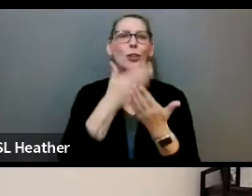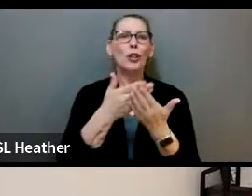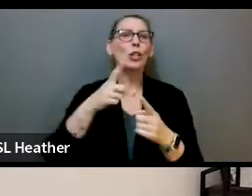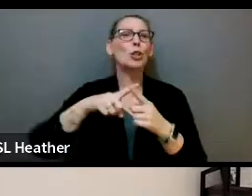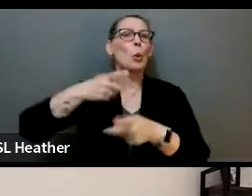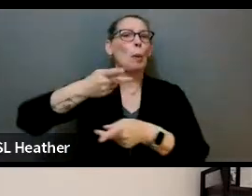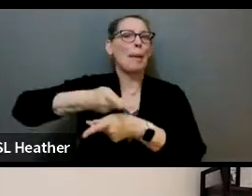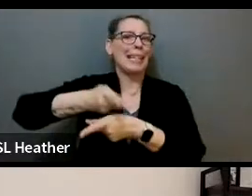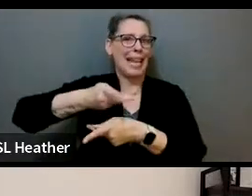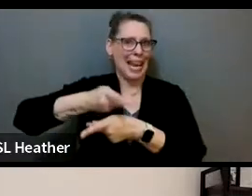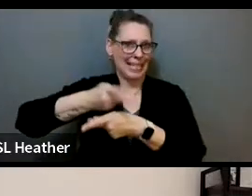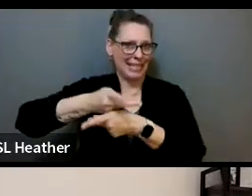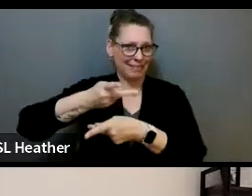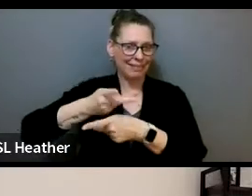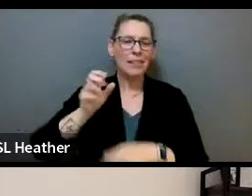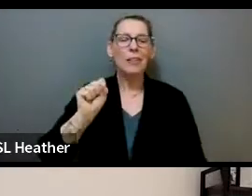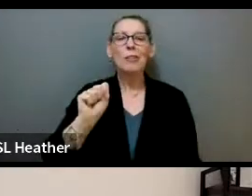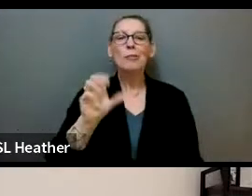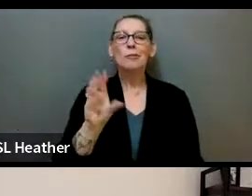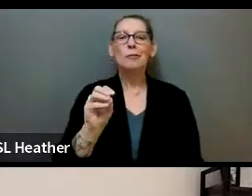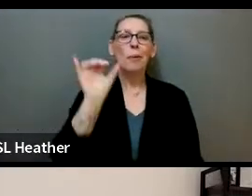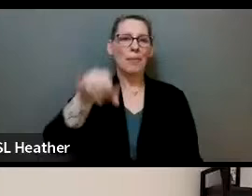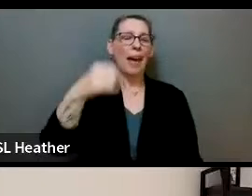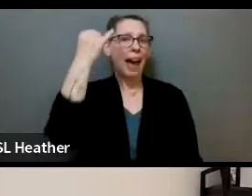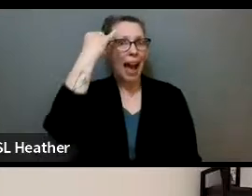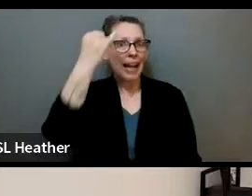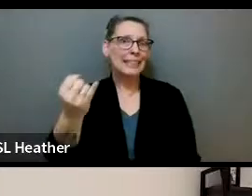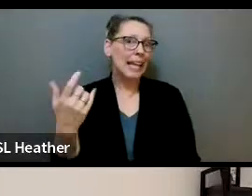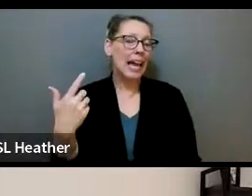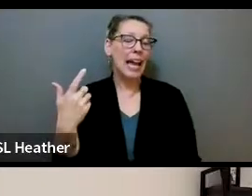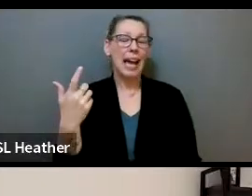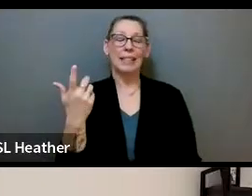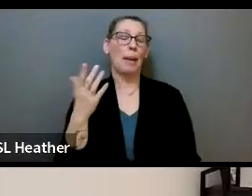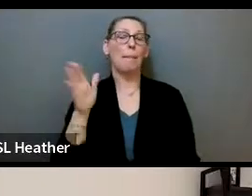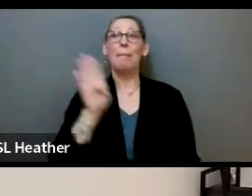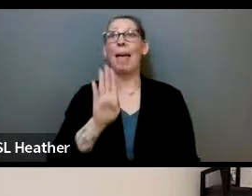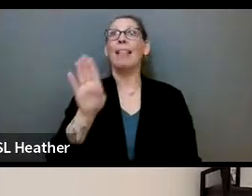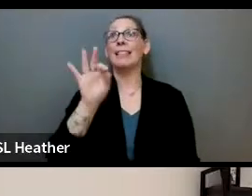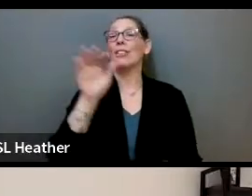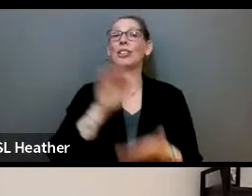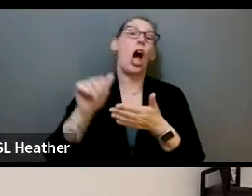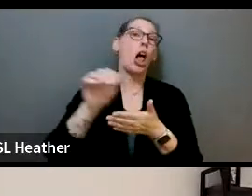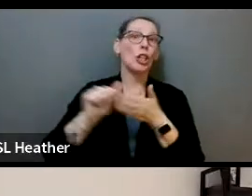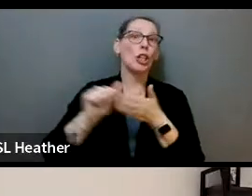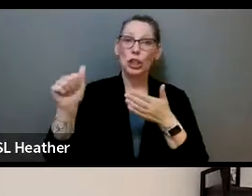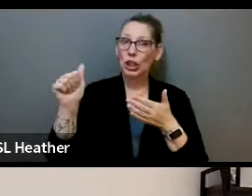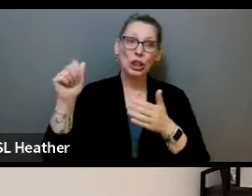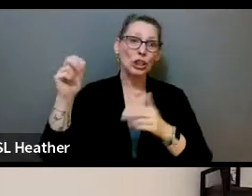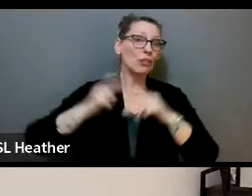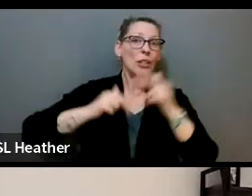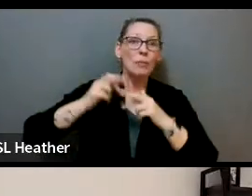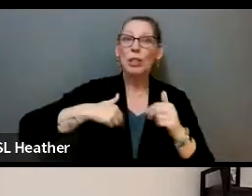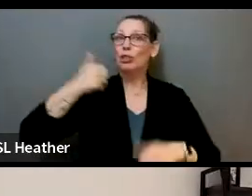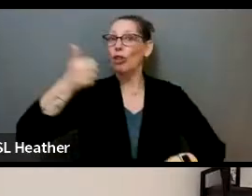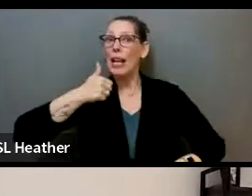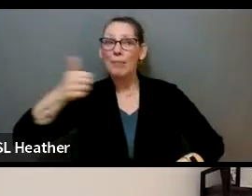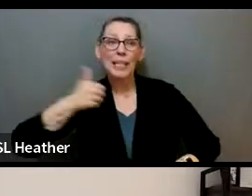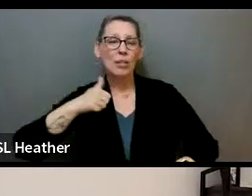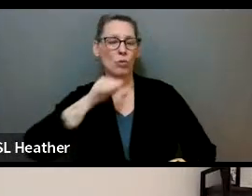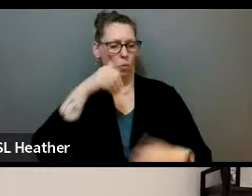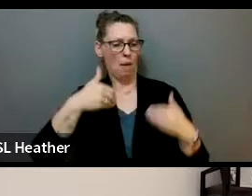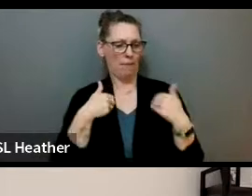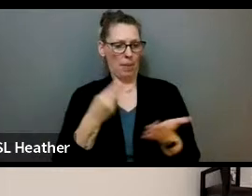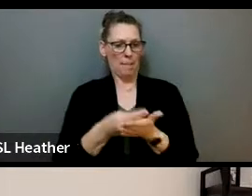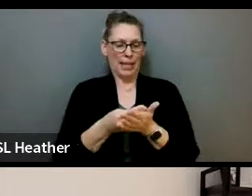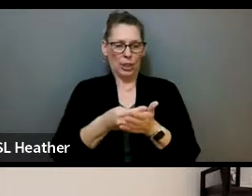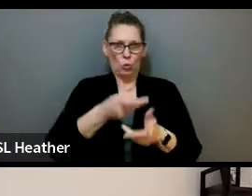kind of idea about like, we've built so many billions of dollars of things around Oregon and infrastructure for transportation, and then we don't have the money to maintain them. And I